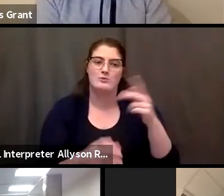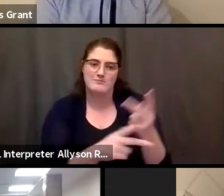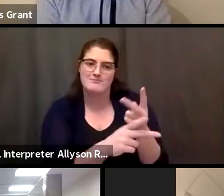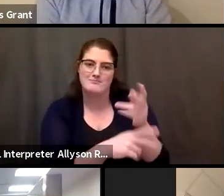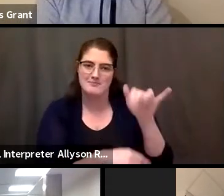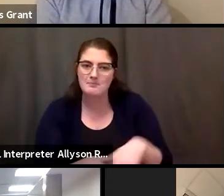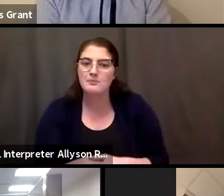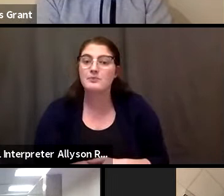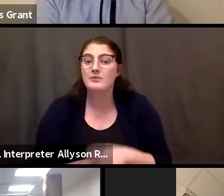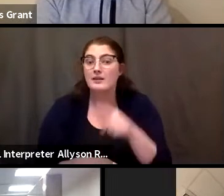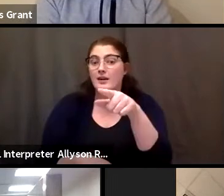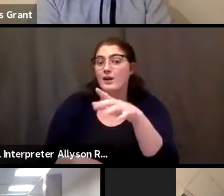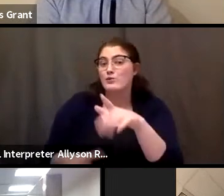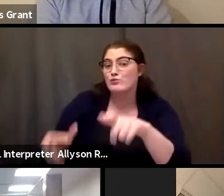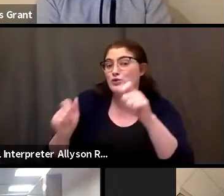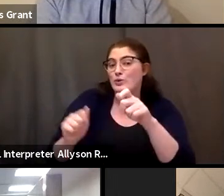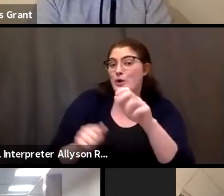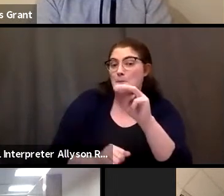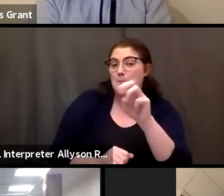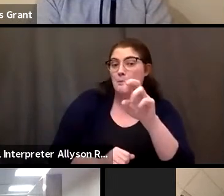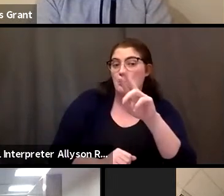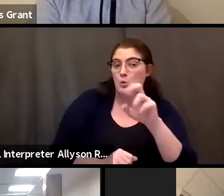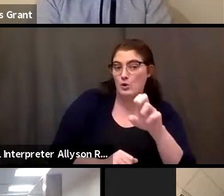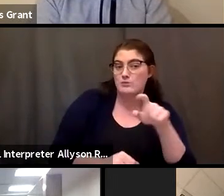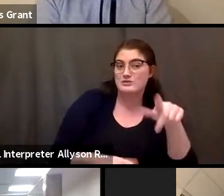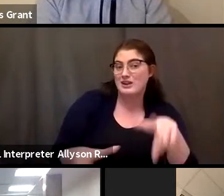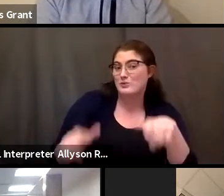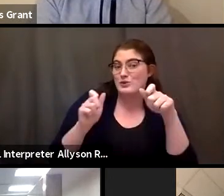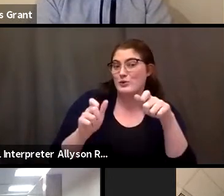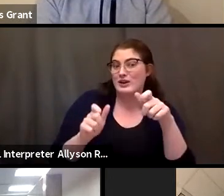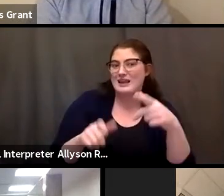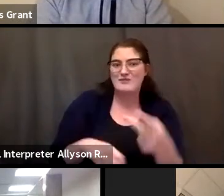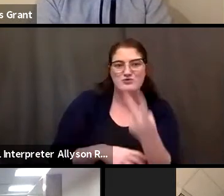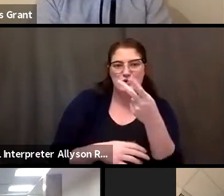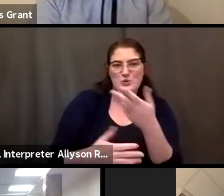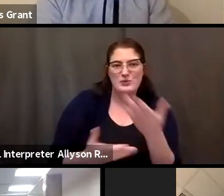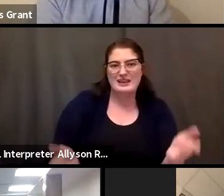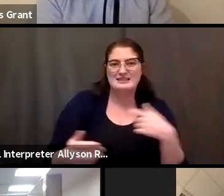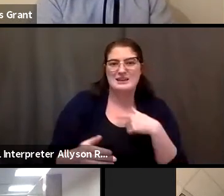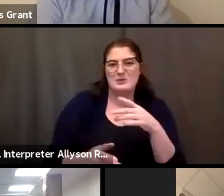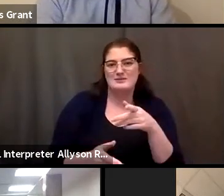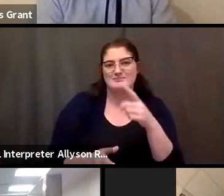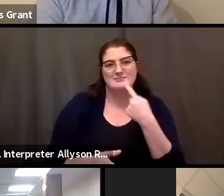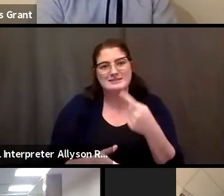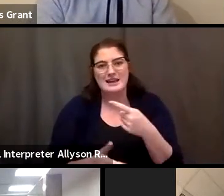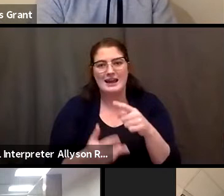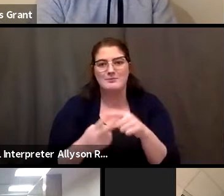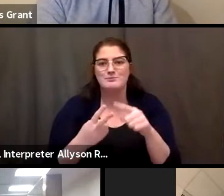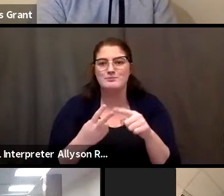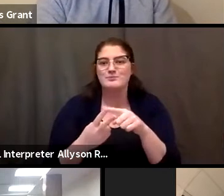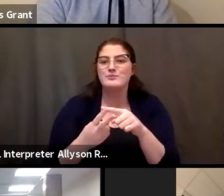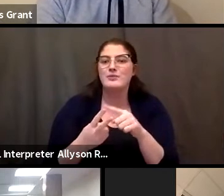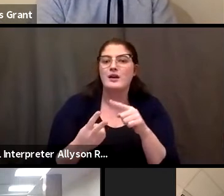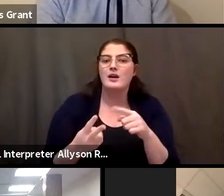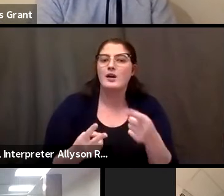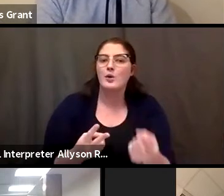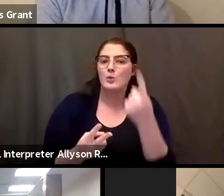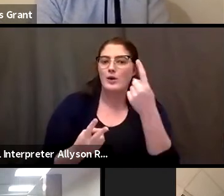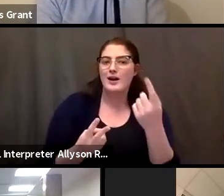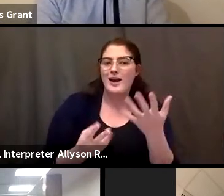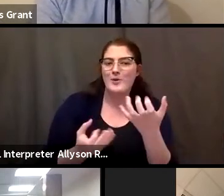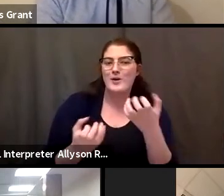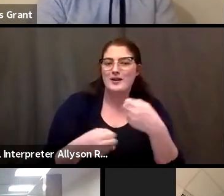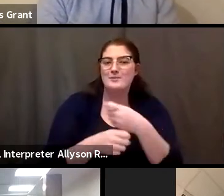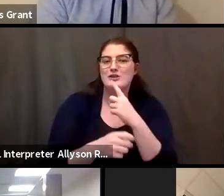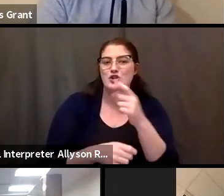And really quickly, I just had 2 things before we turn to a question from Ms. Diggs. One is I wanted to make sure that we had